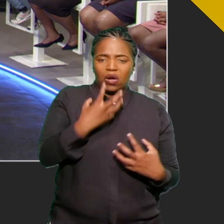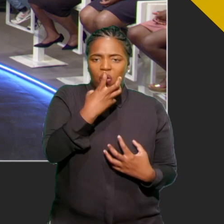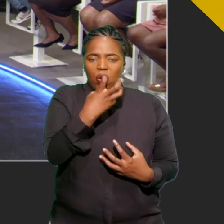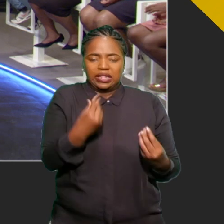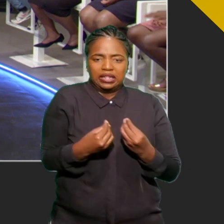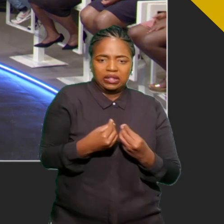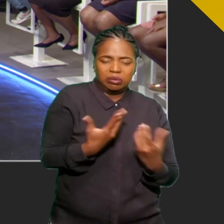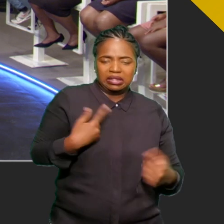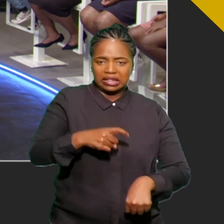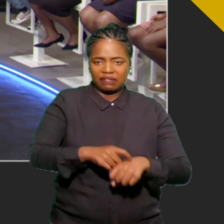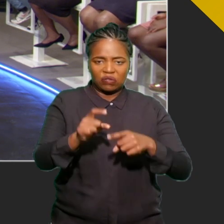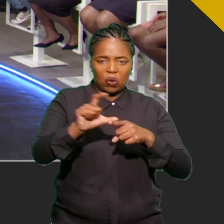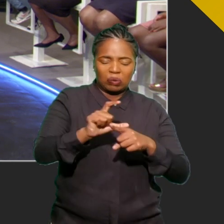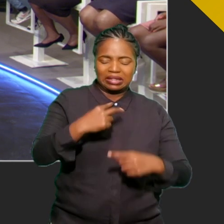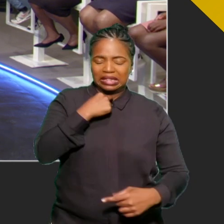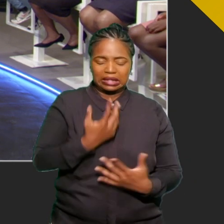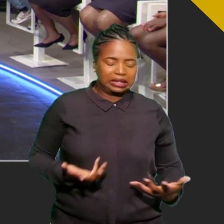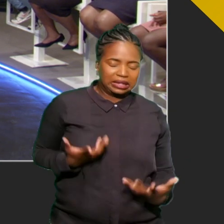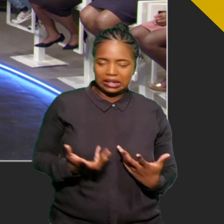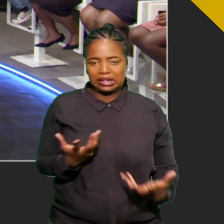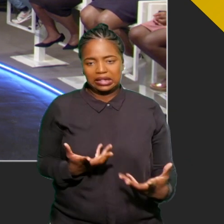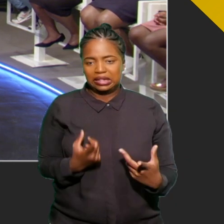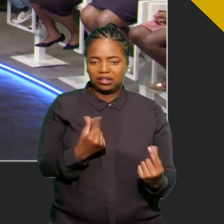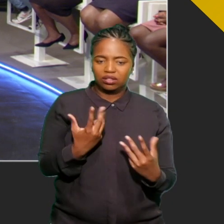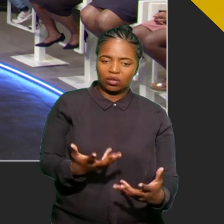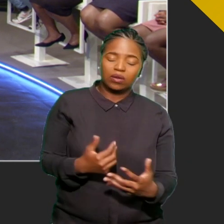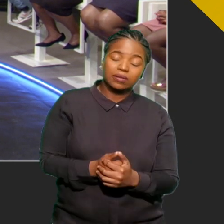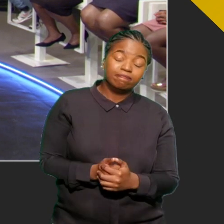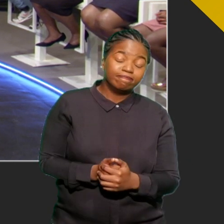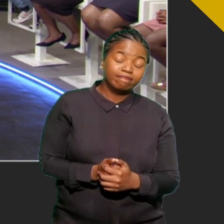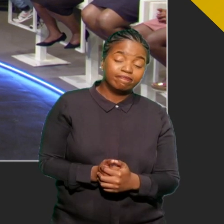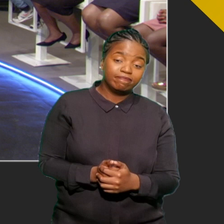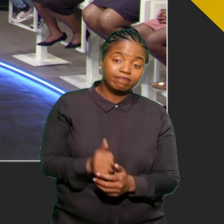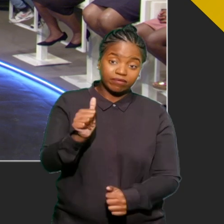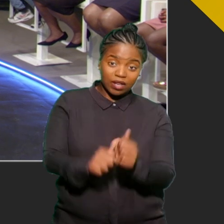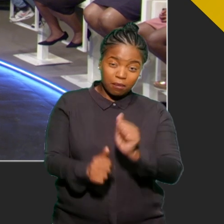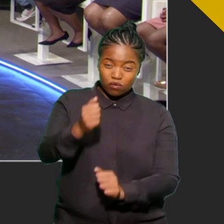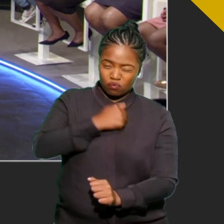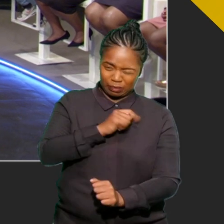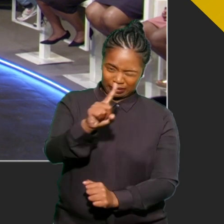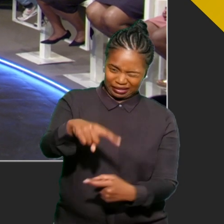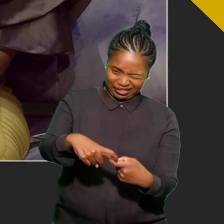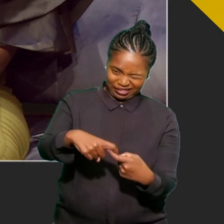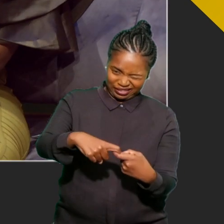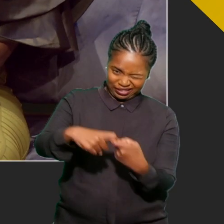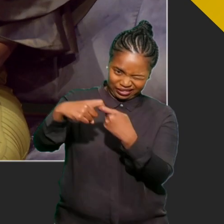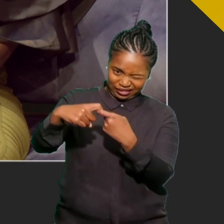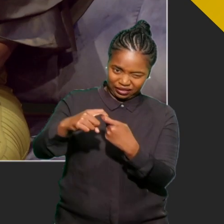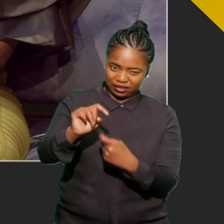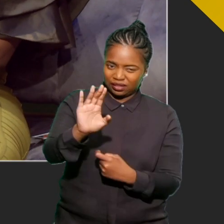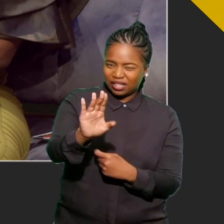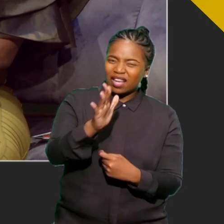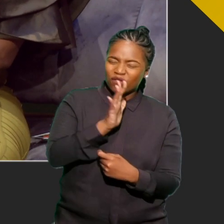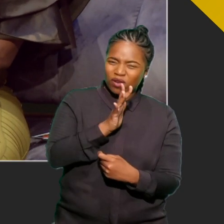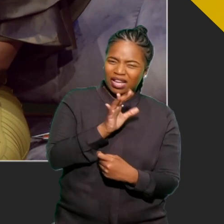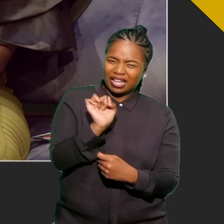I can say, man. So, yes, but I'm in Pakistan and full of a spoon, full of